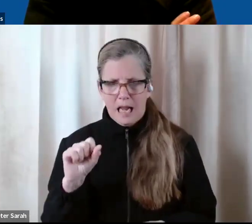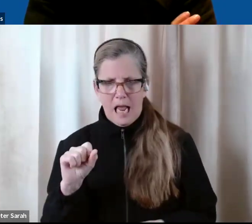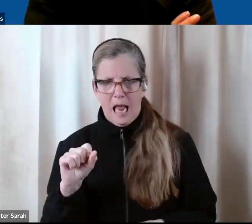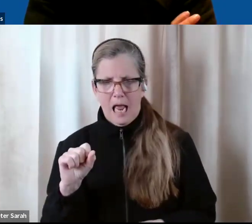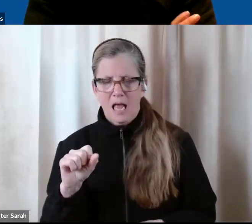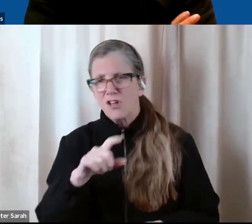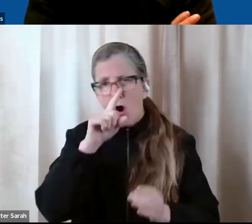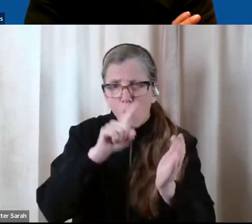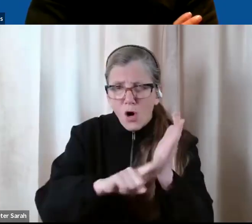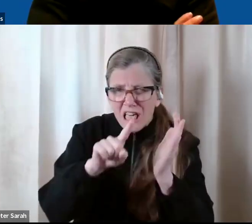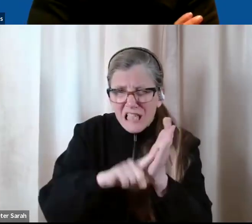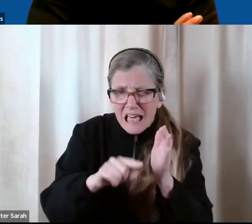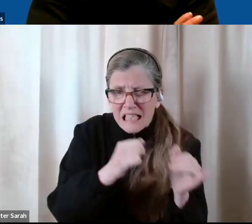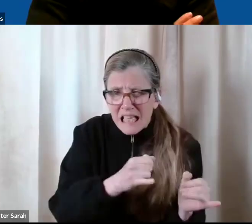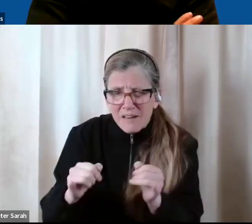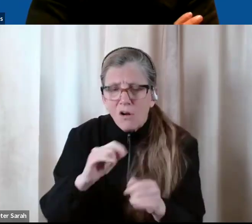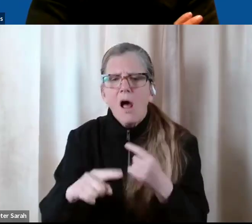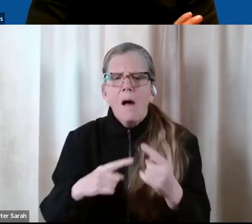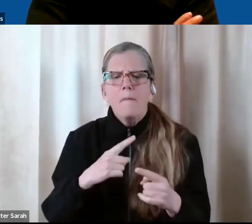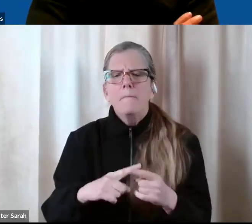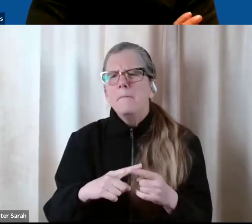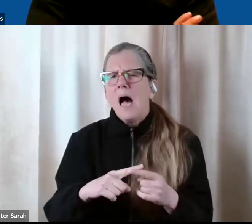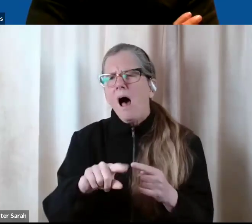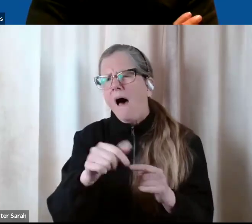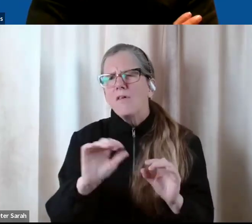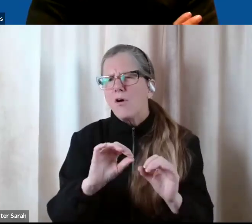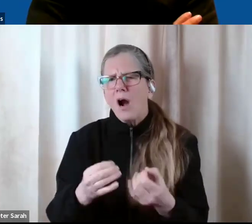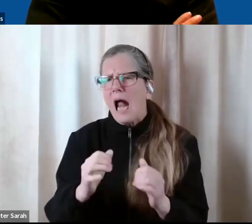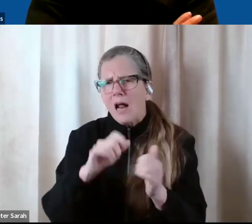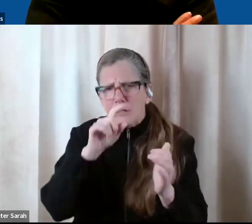other organizations, and what's the process for that?